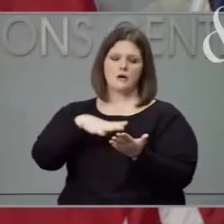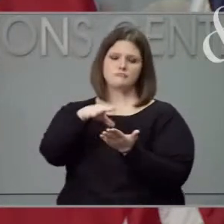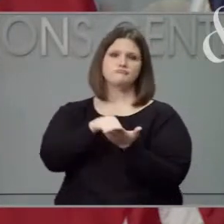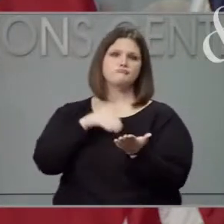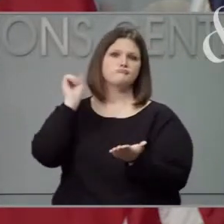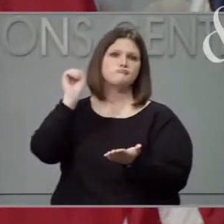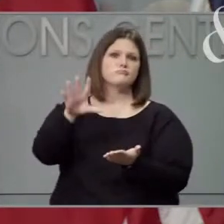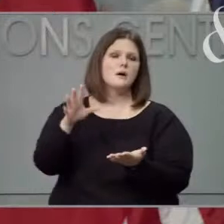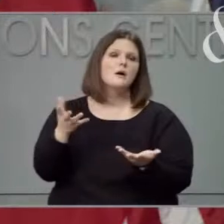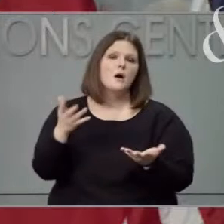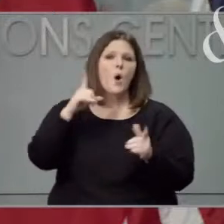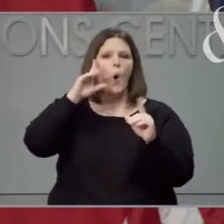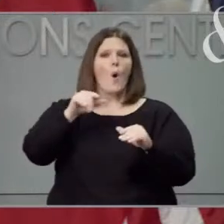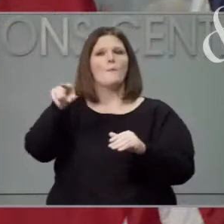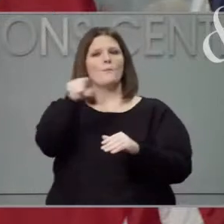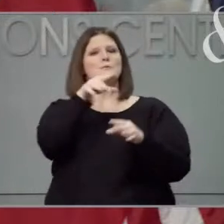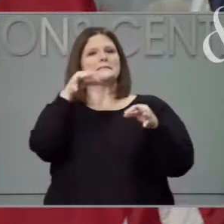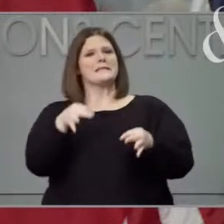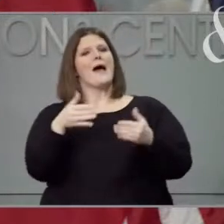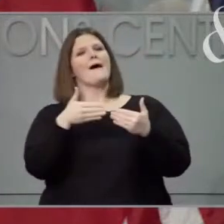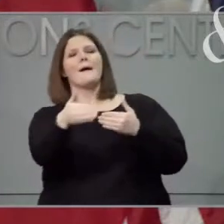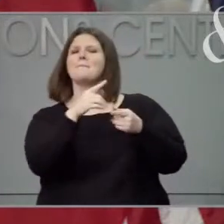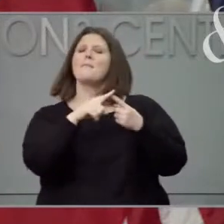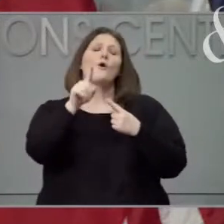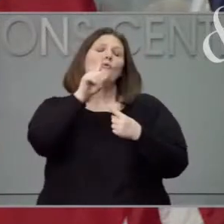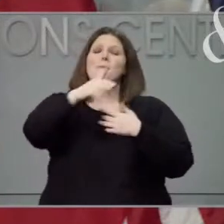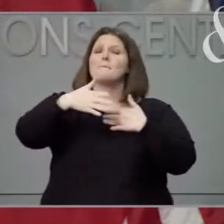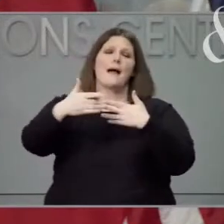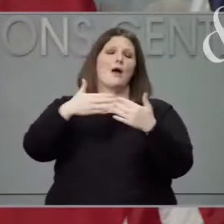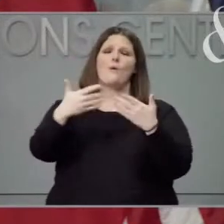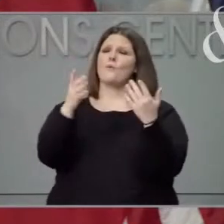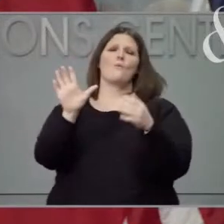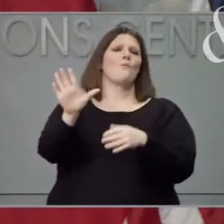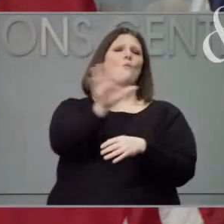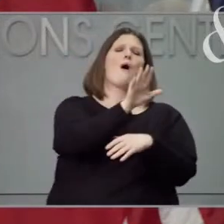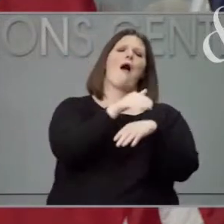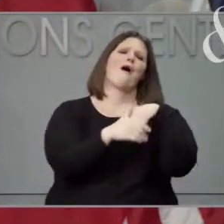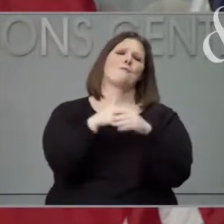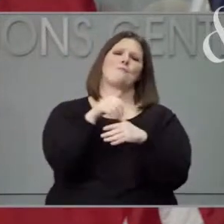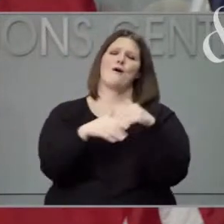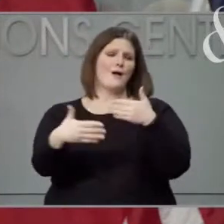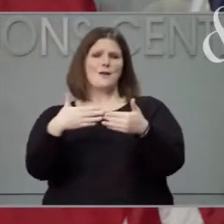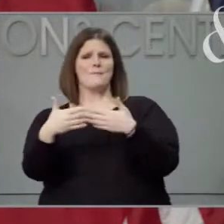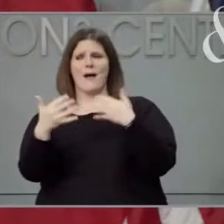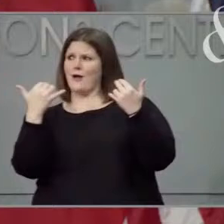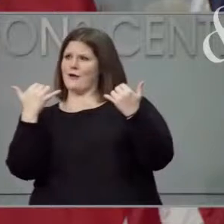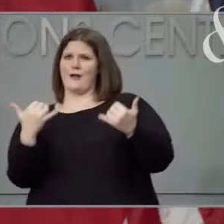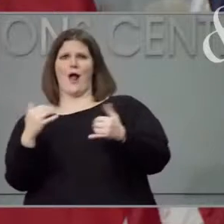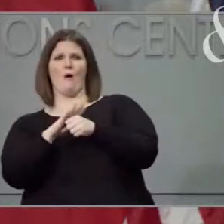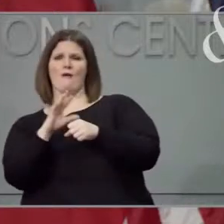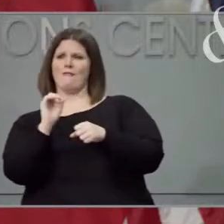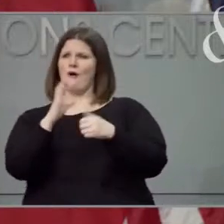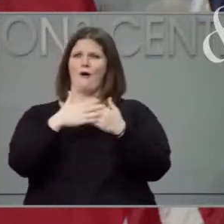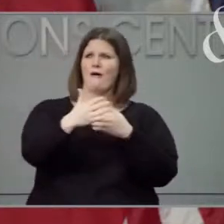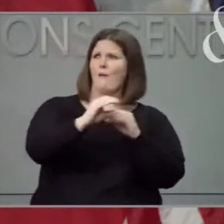want them to choose the voting method that they're most comfortable with, whether we are in a pandemic or not.